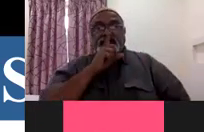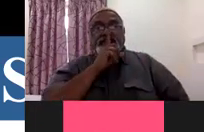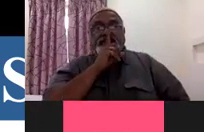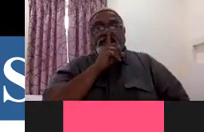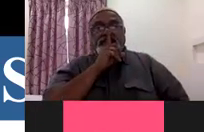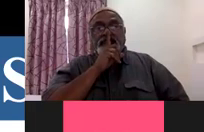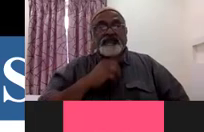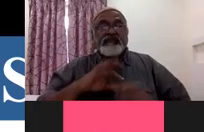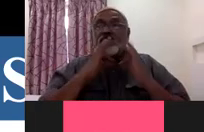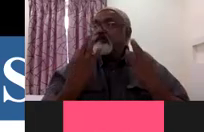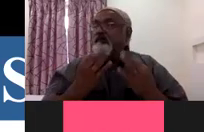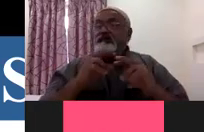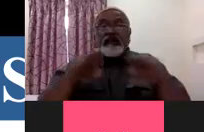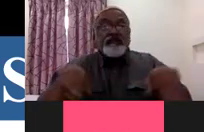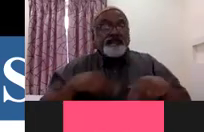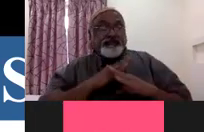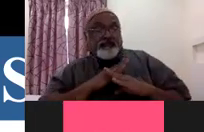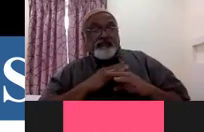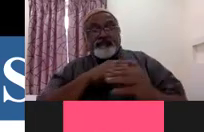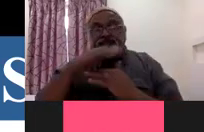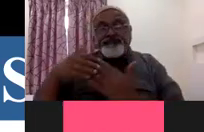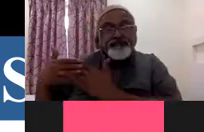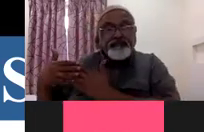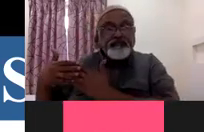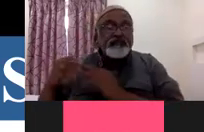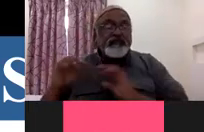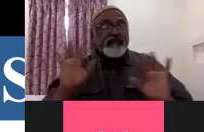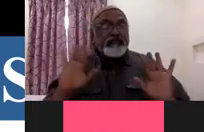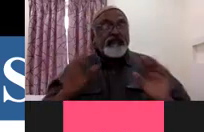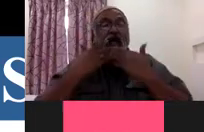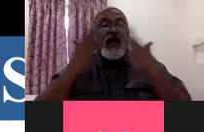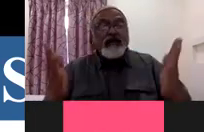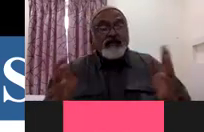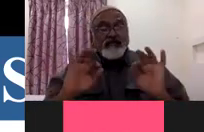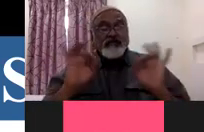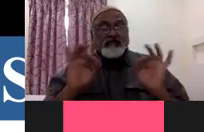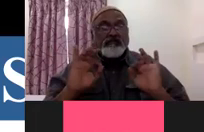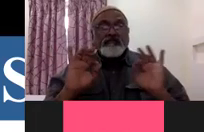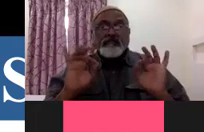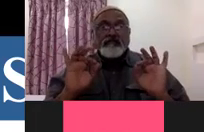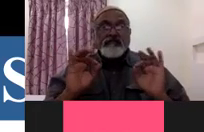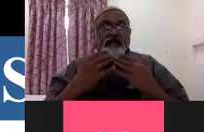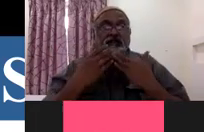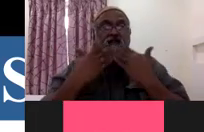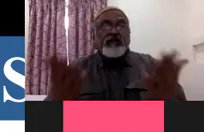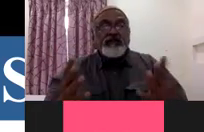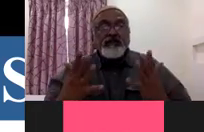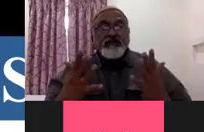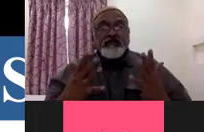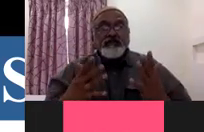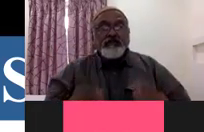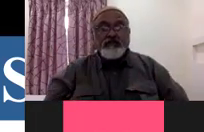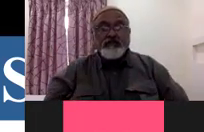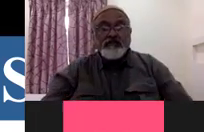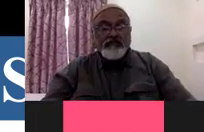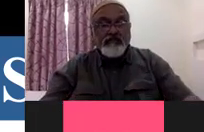are protected, the individual is also is not so confident of disclosing. Okay, we'll discuss some more about it as we progress